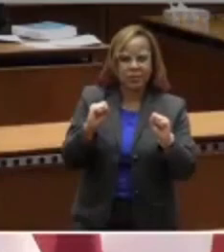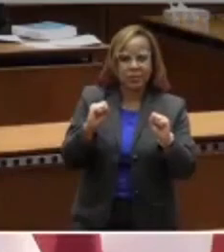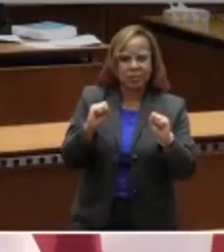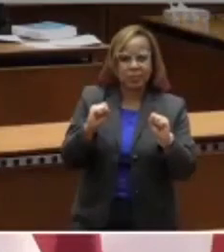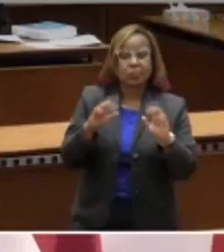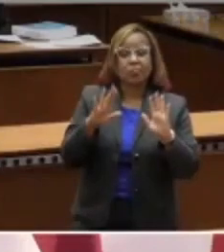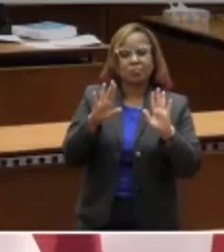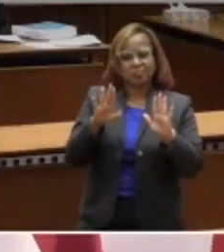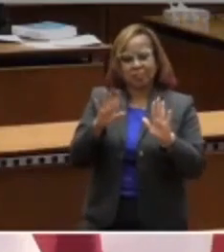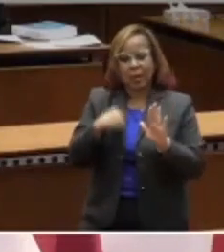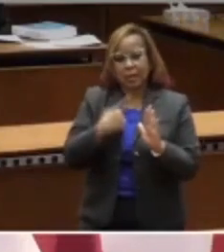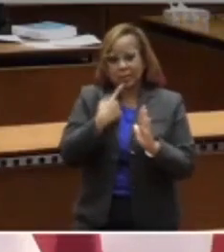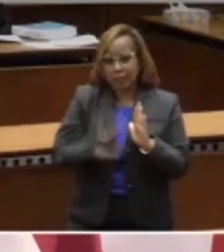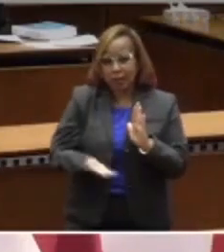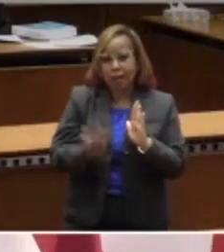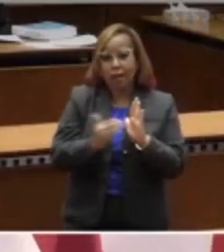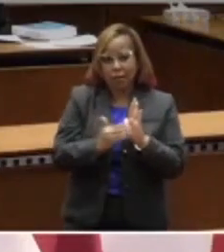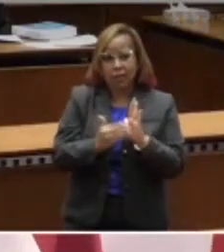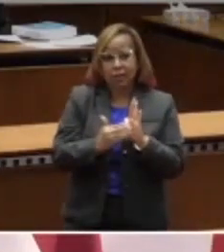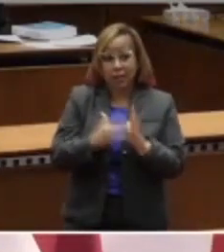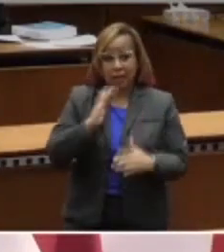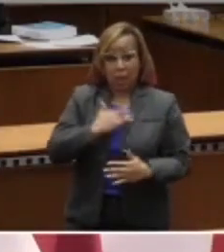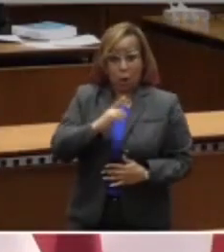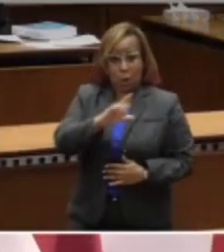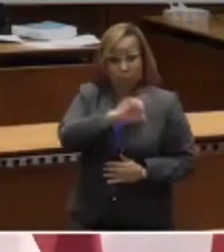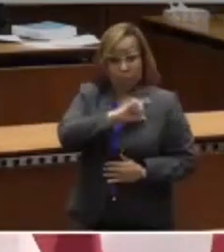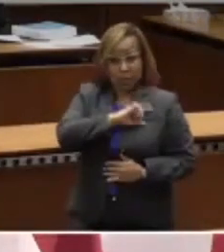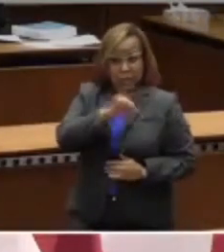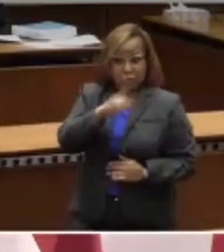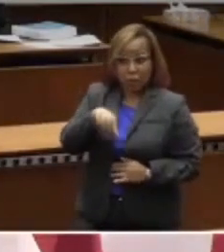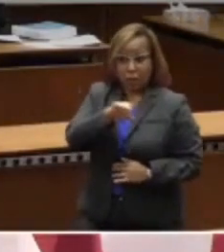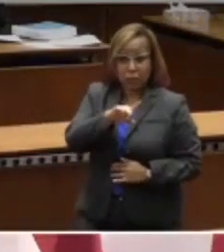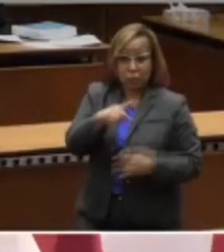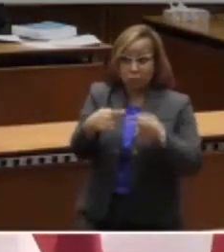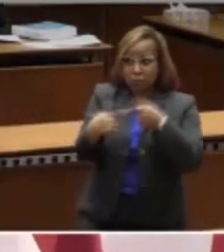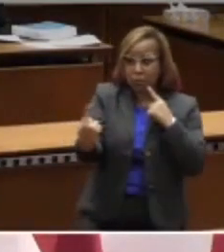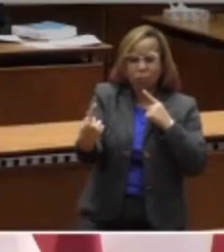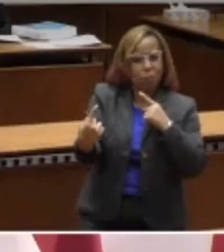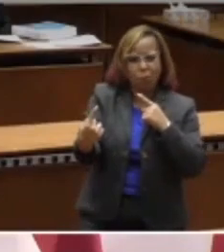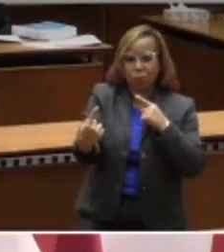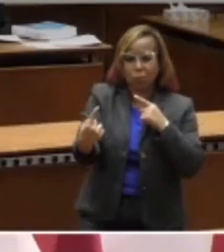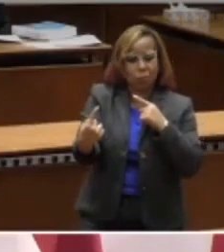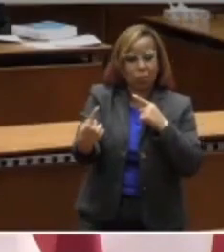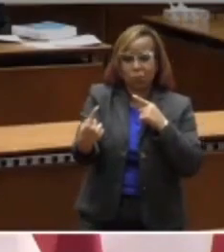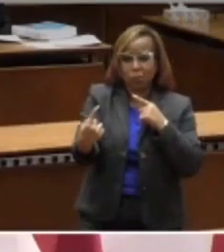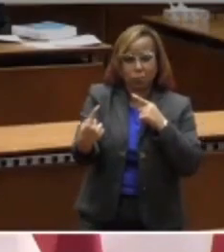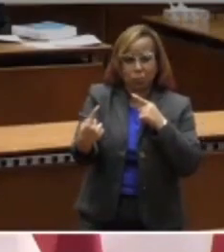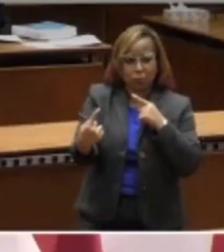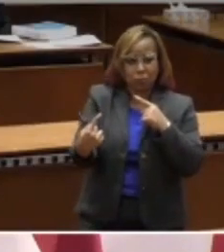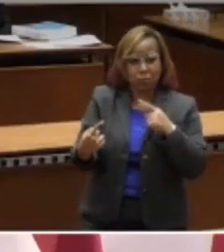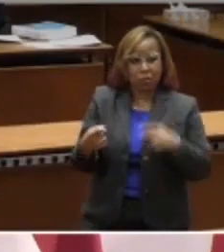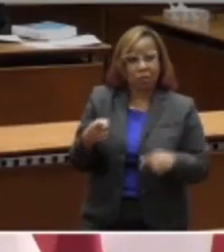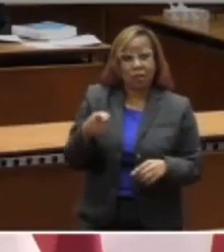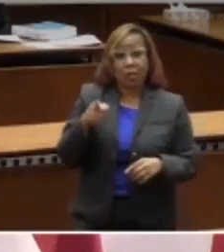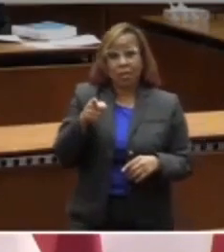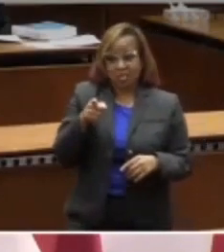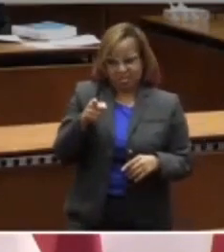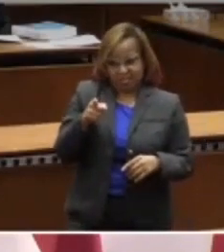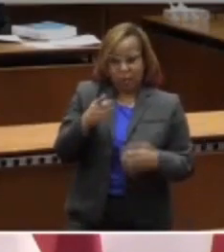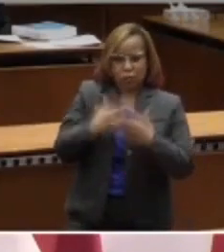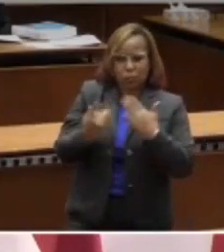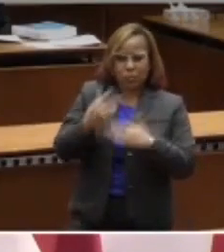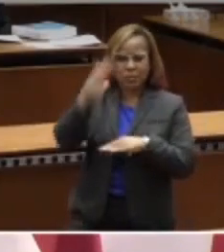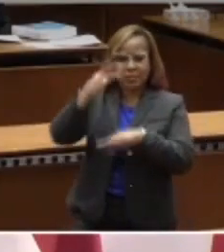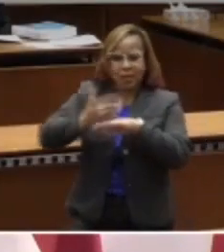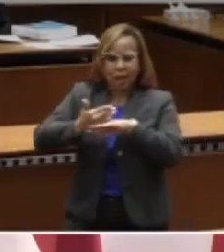And I say again, our police officers are not our enemies. They are someone's son or daughter